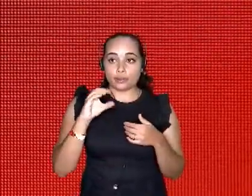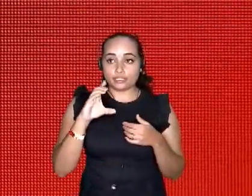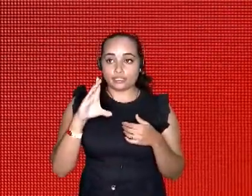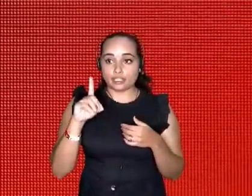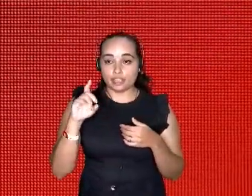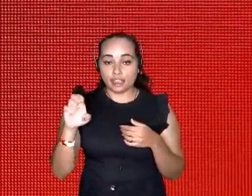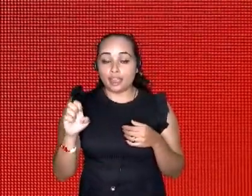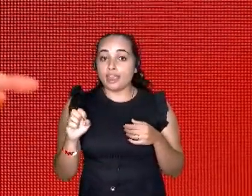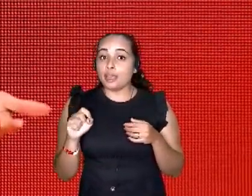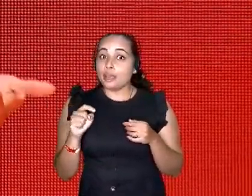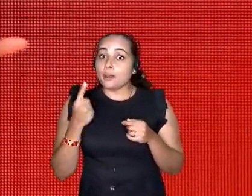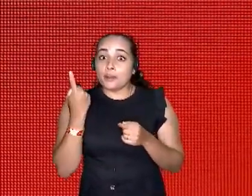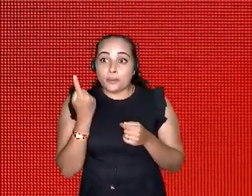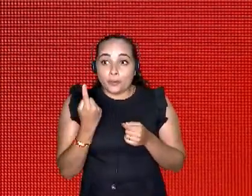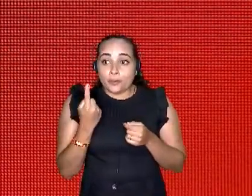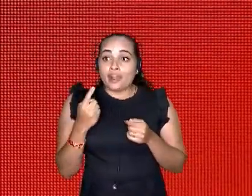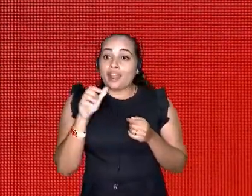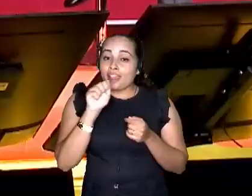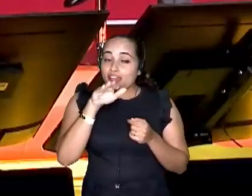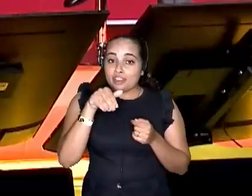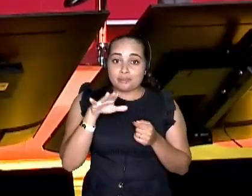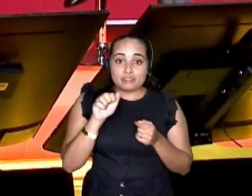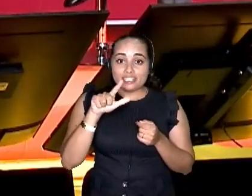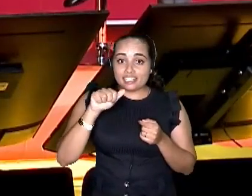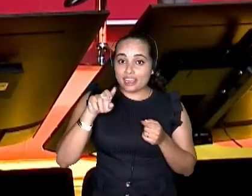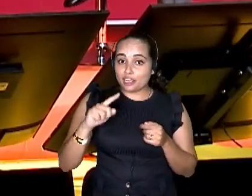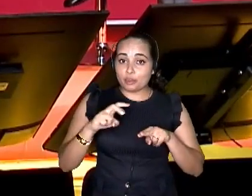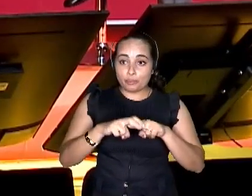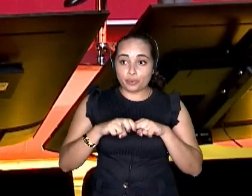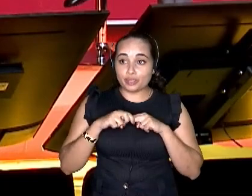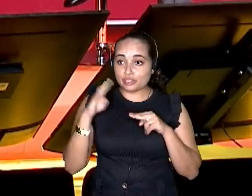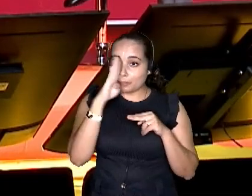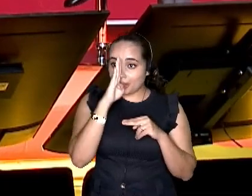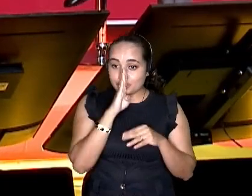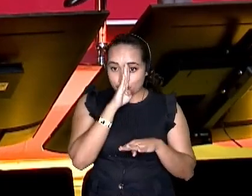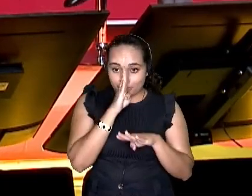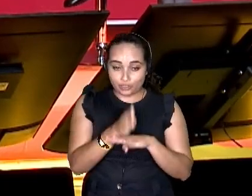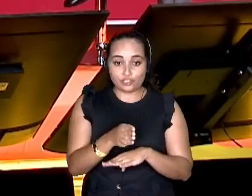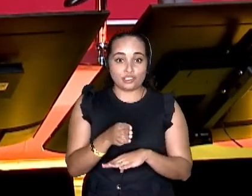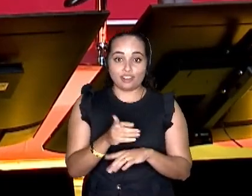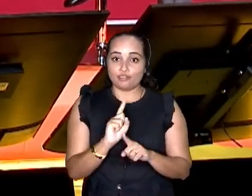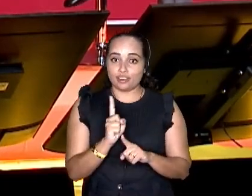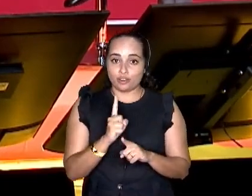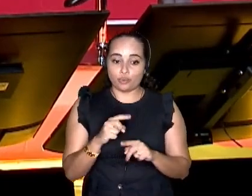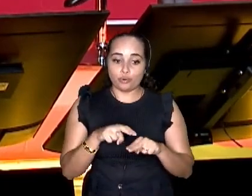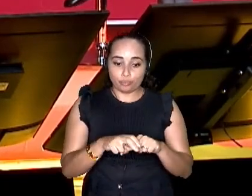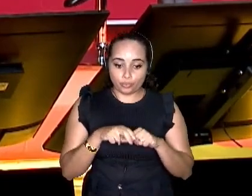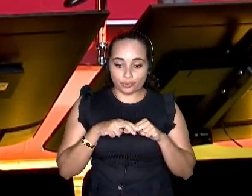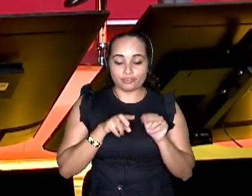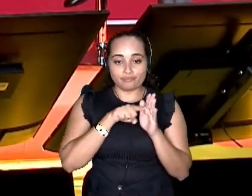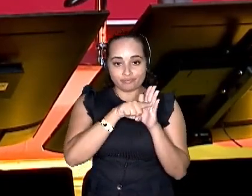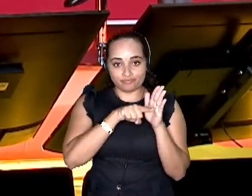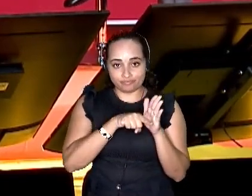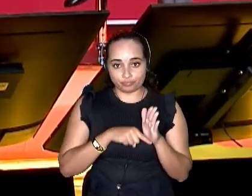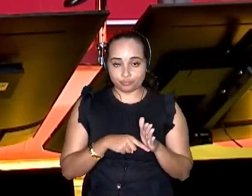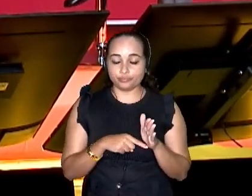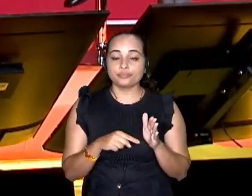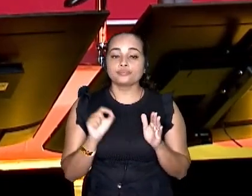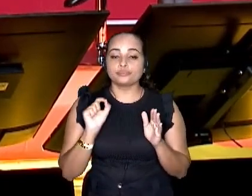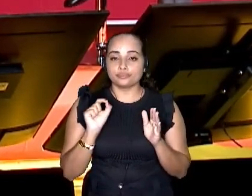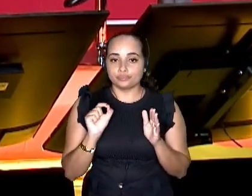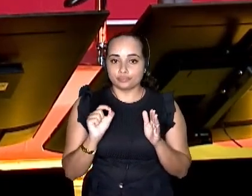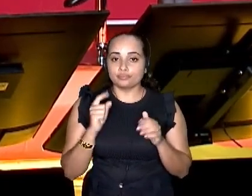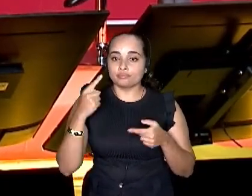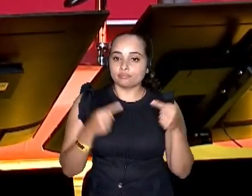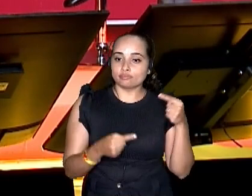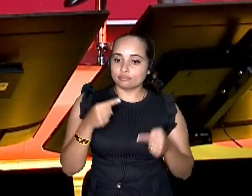which Brazil did not adhere to. So that's why the analysis was conducted. It was a very interesting